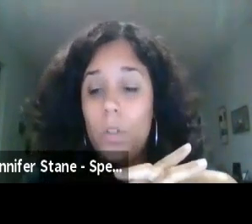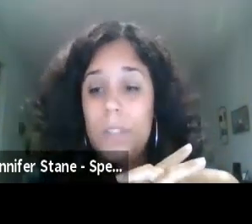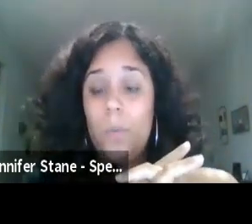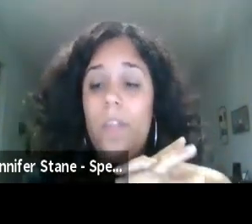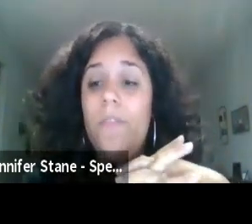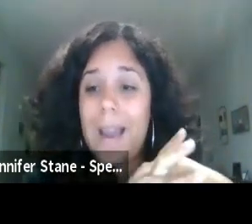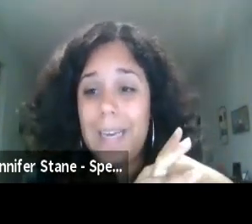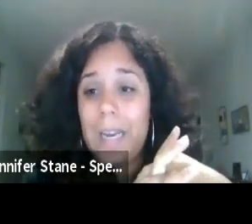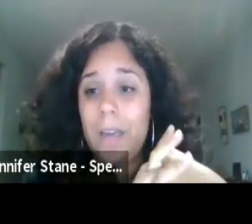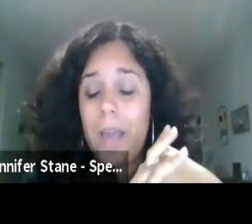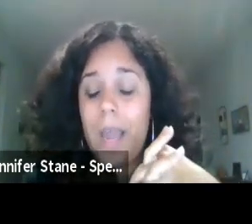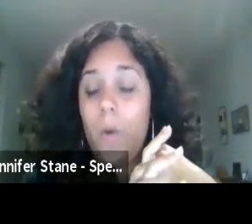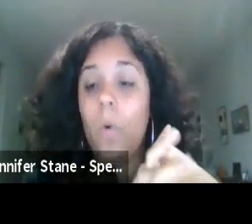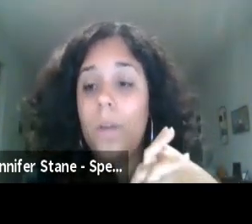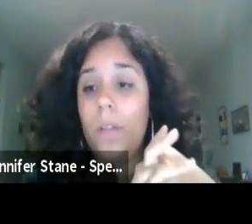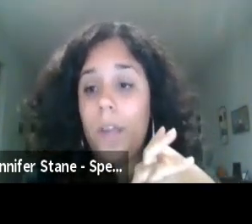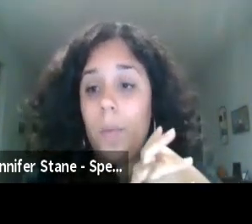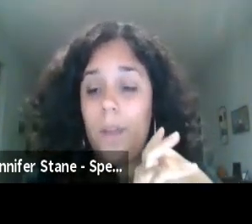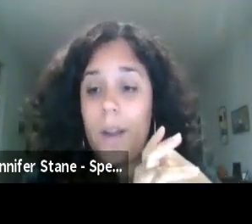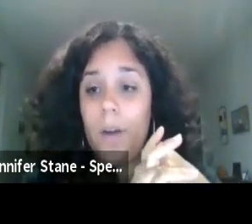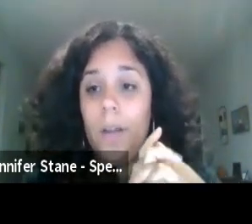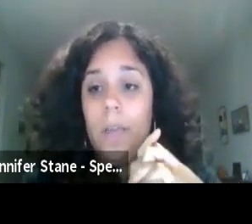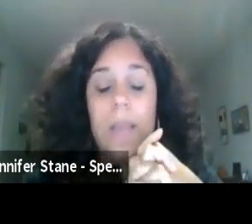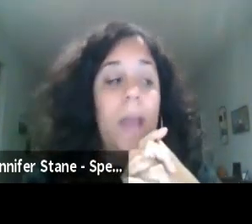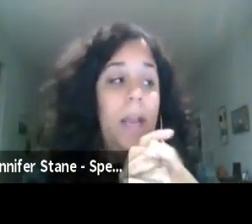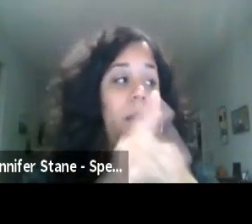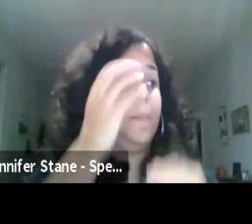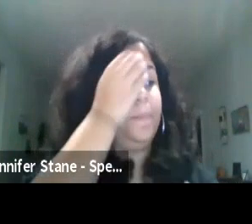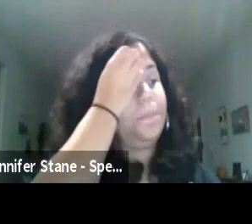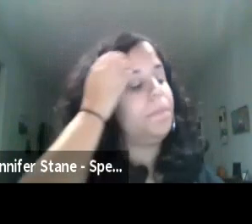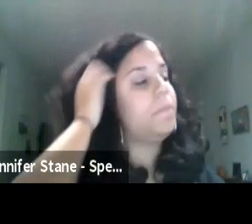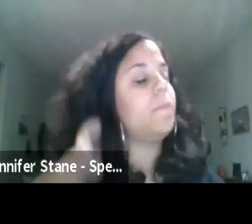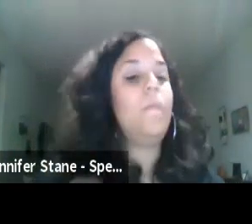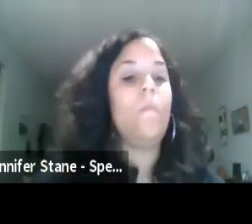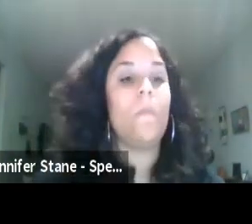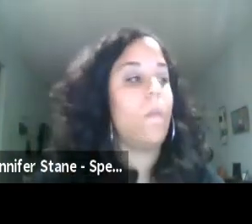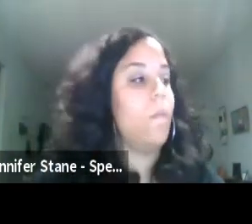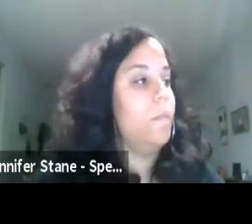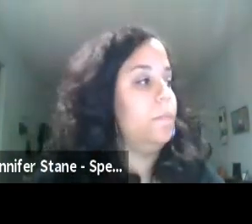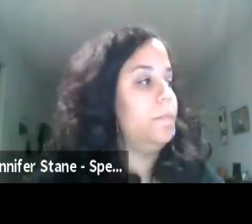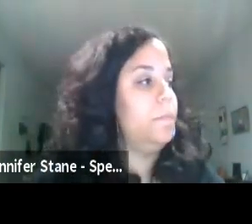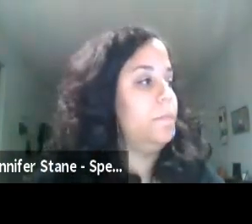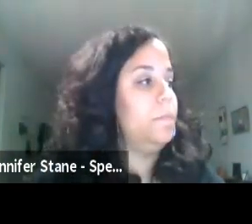a difficulty with finding an oral health care provider in that area.